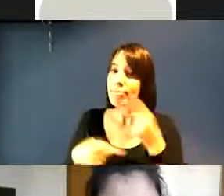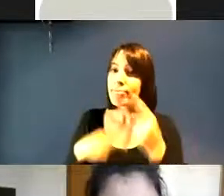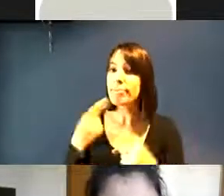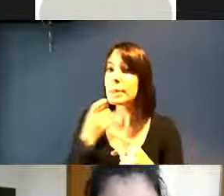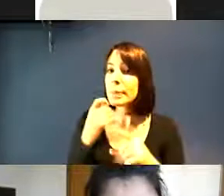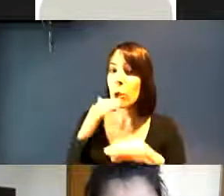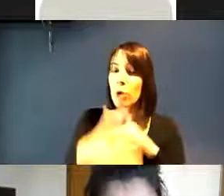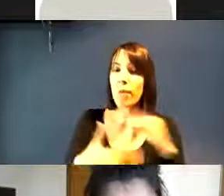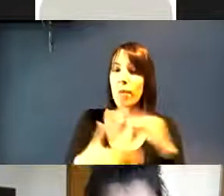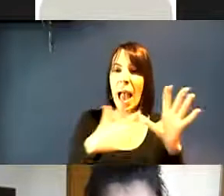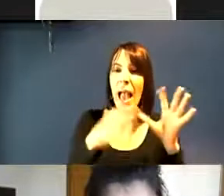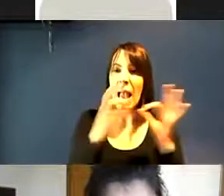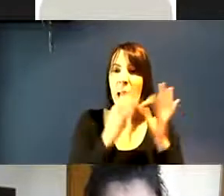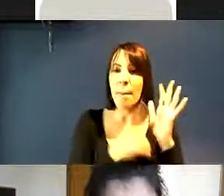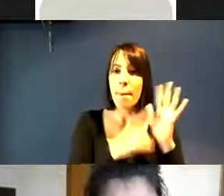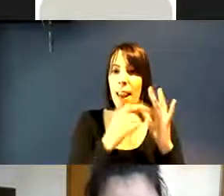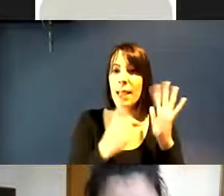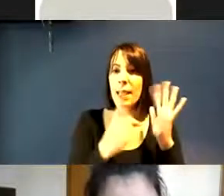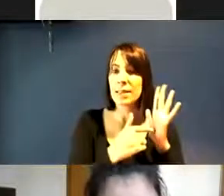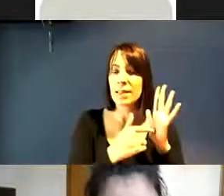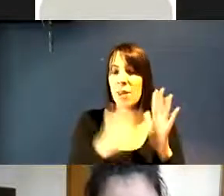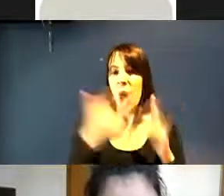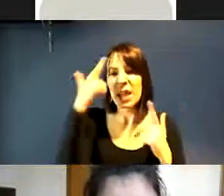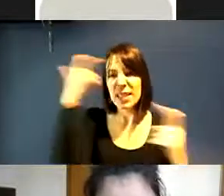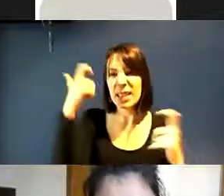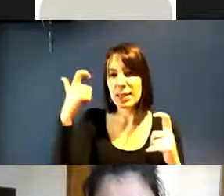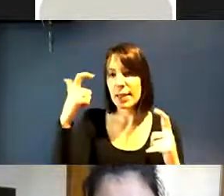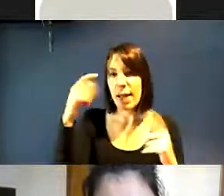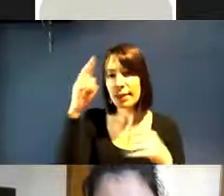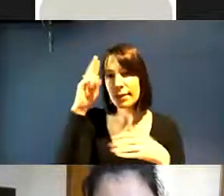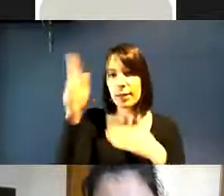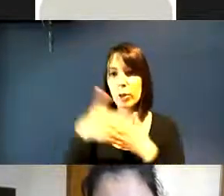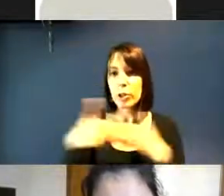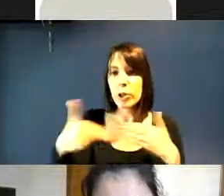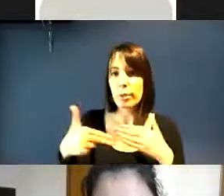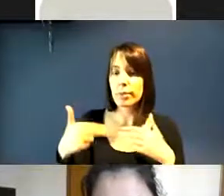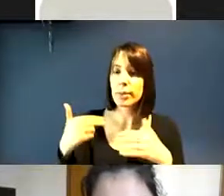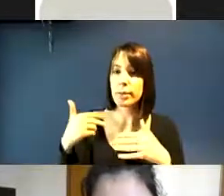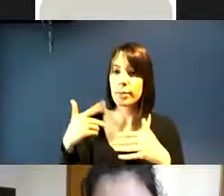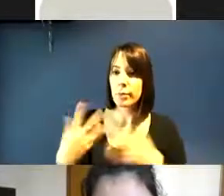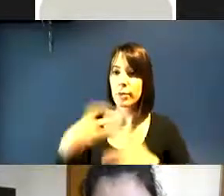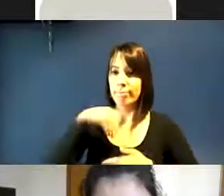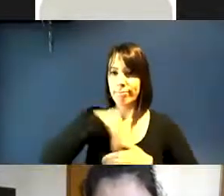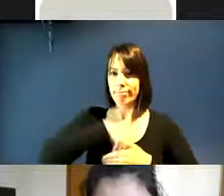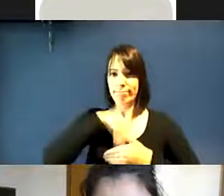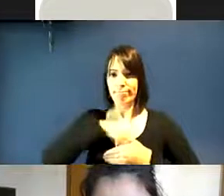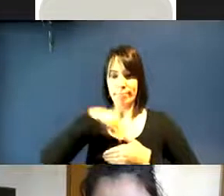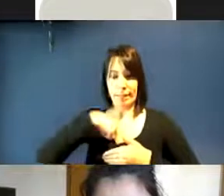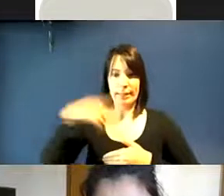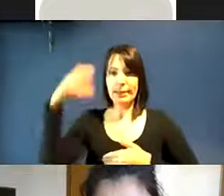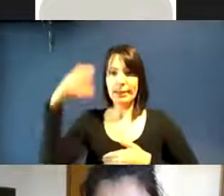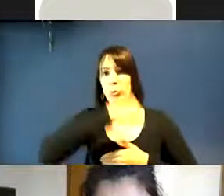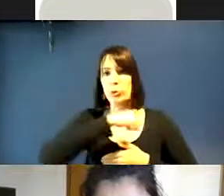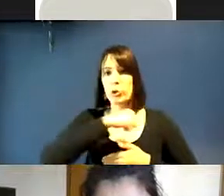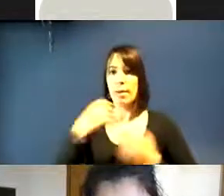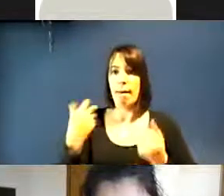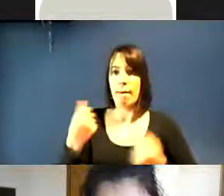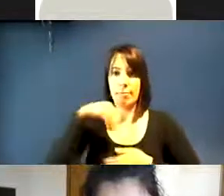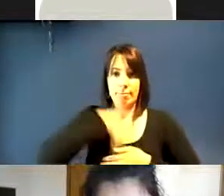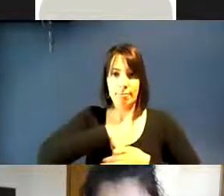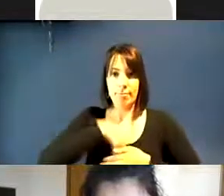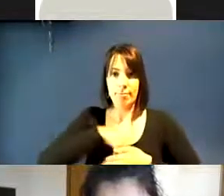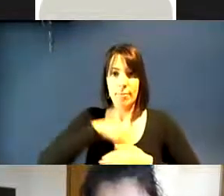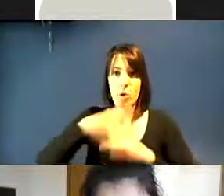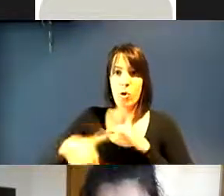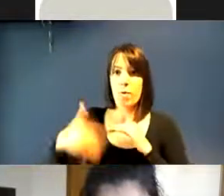ableist ideas and stereotypes, this idea of internalized ableism. So as a person